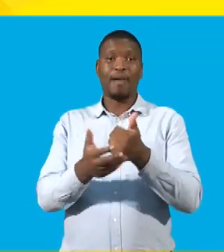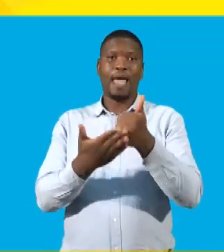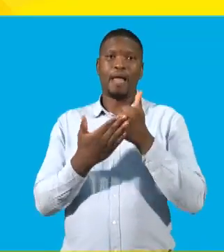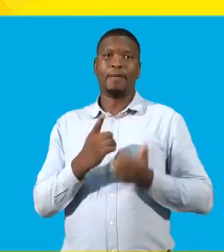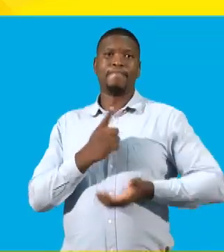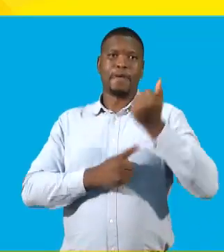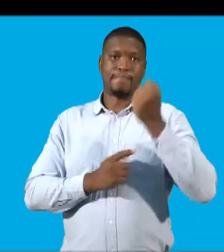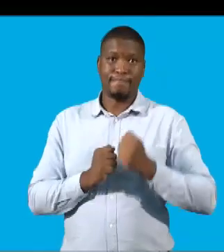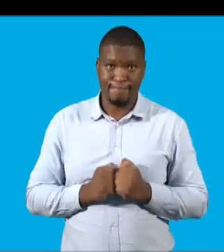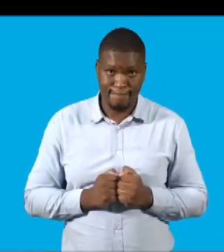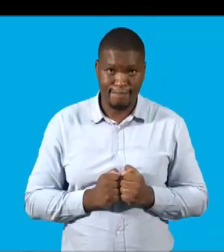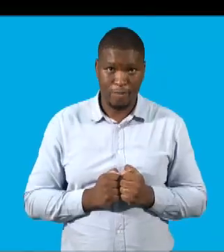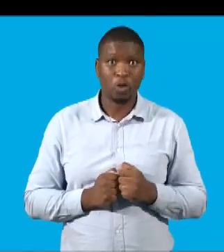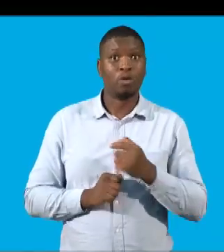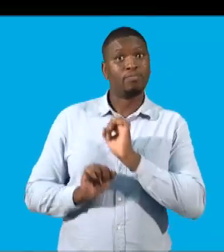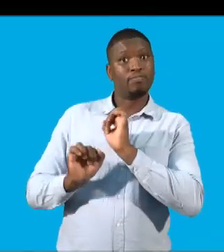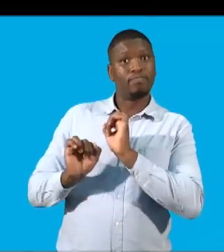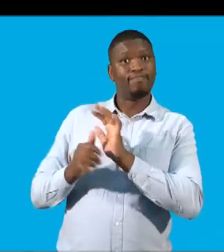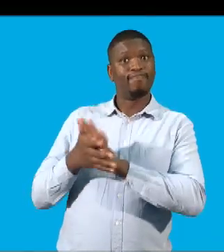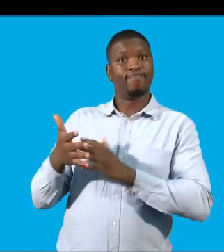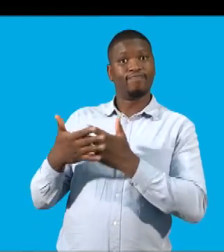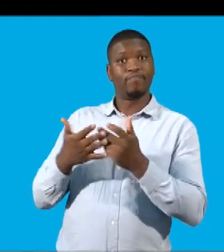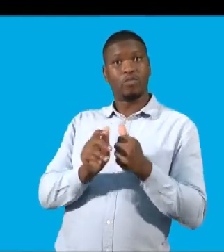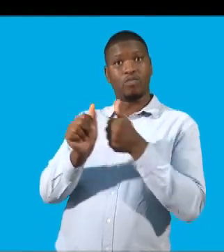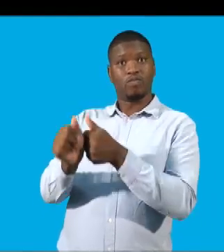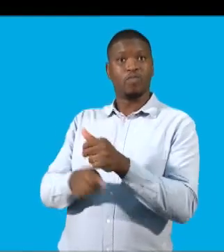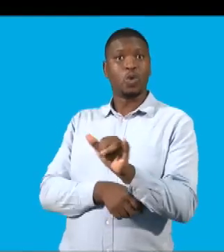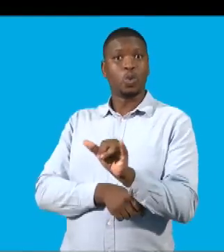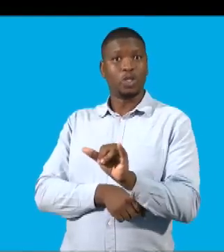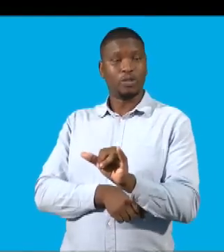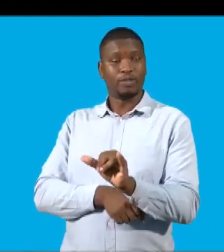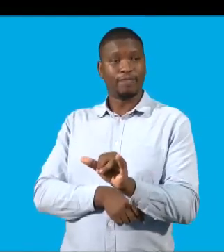that. So the formula for a geometric series,